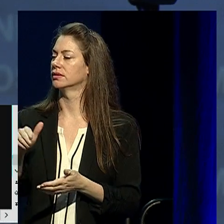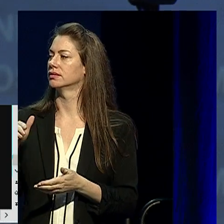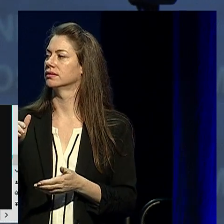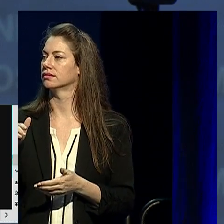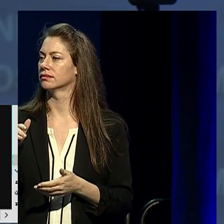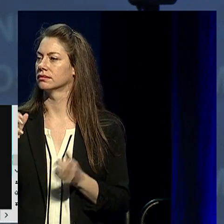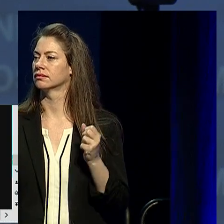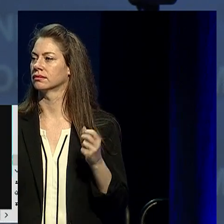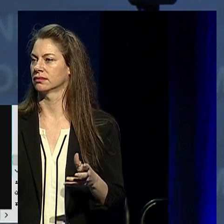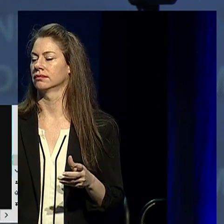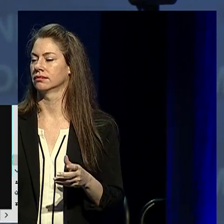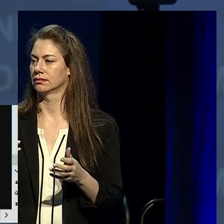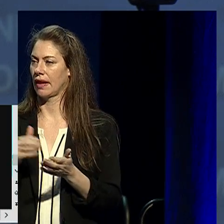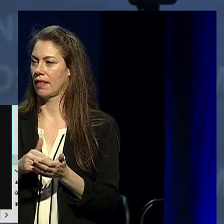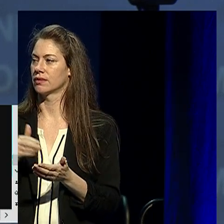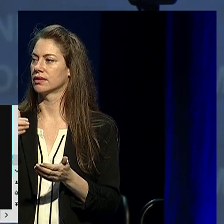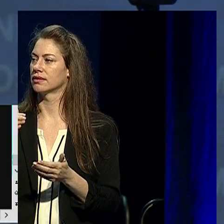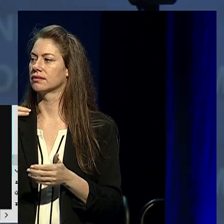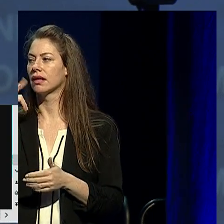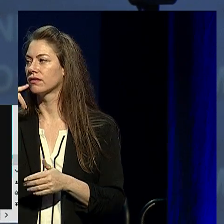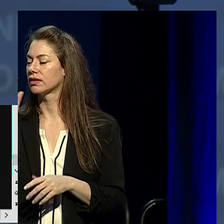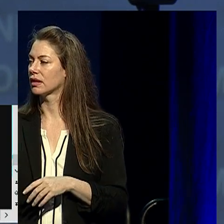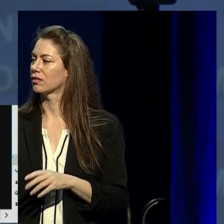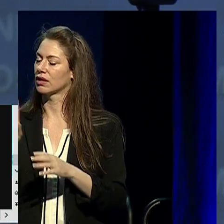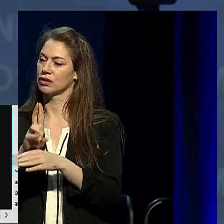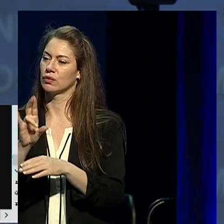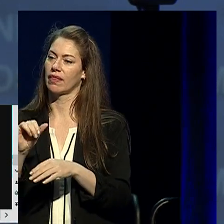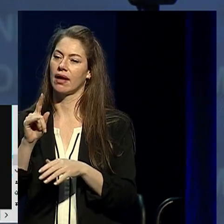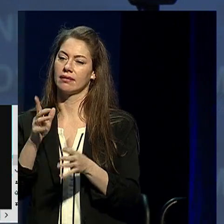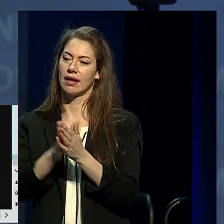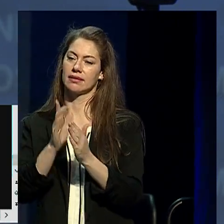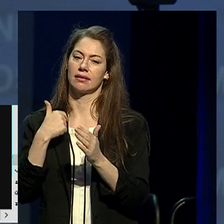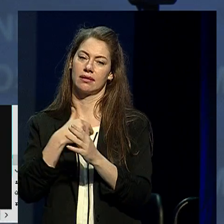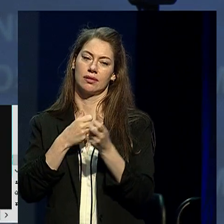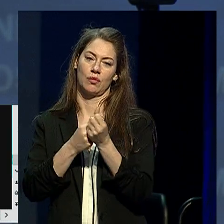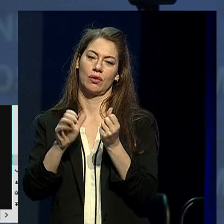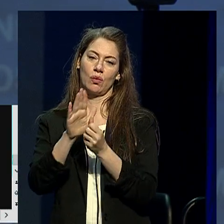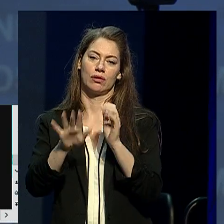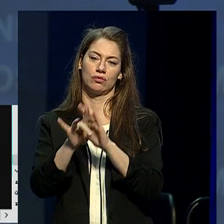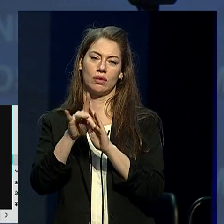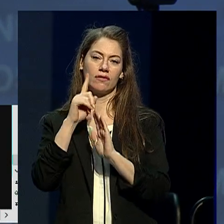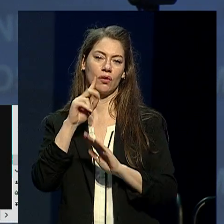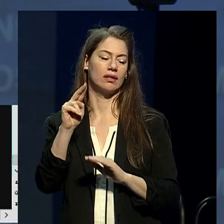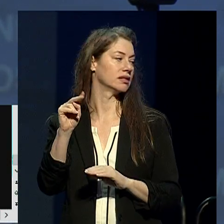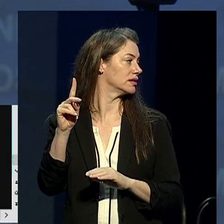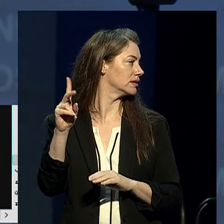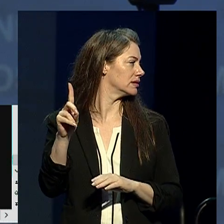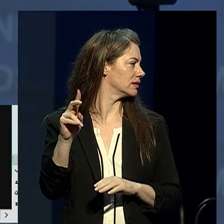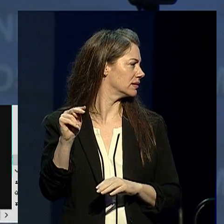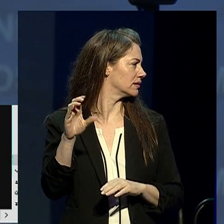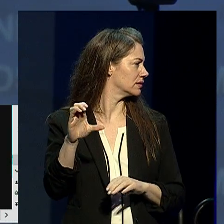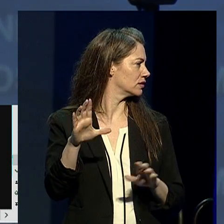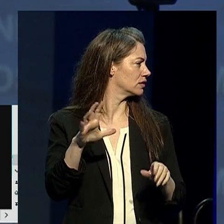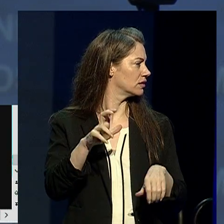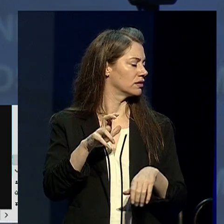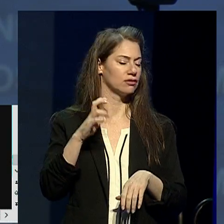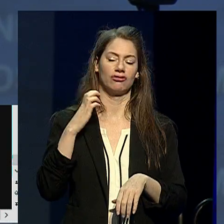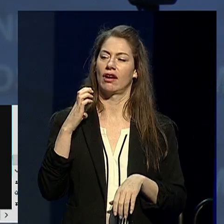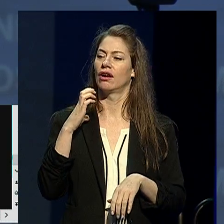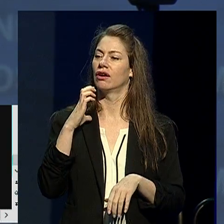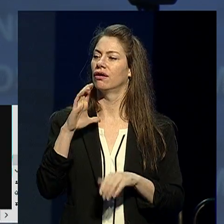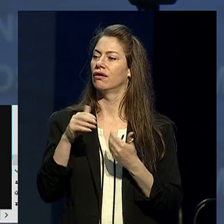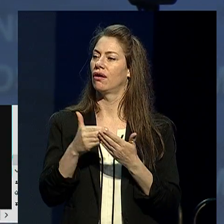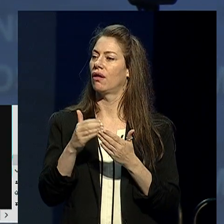Democrats use this resource to ask us to support your choices for DNC chair. Nearly all of those requests were for